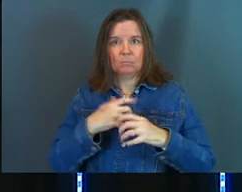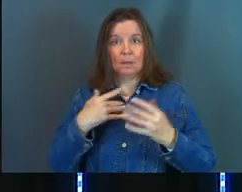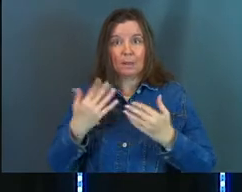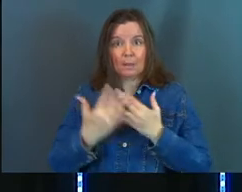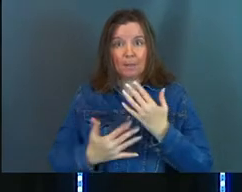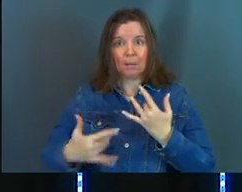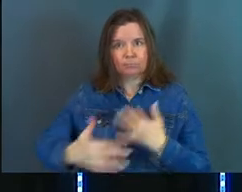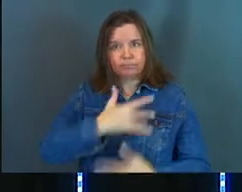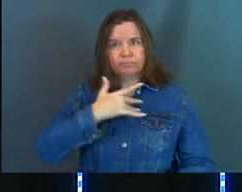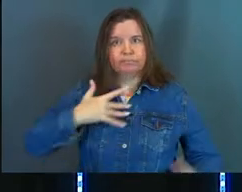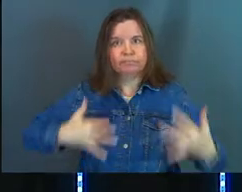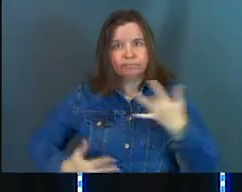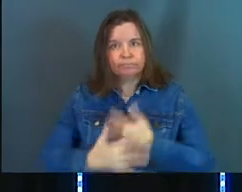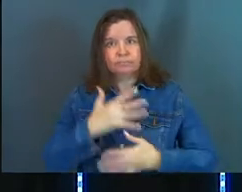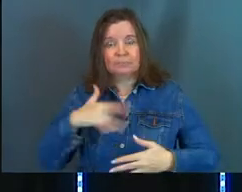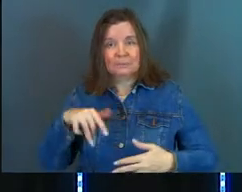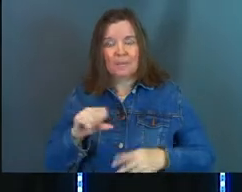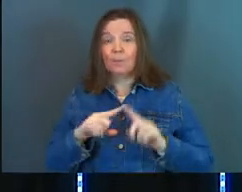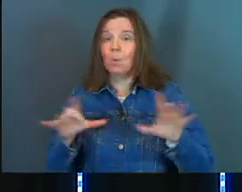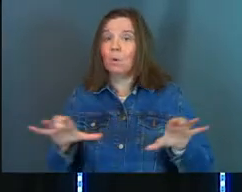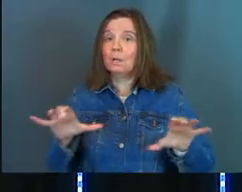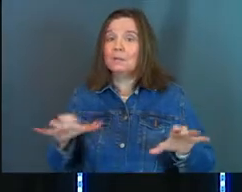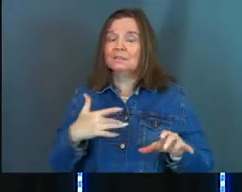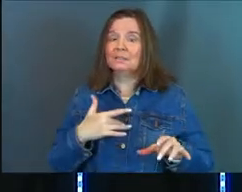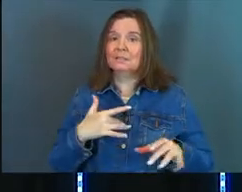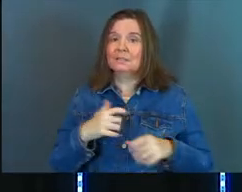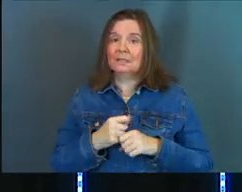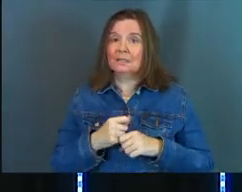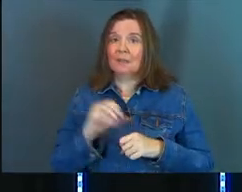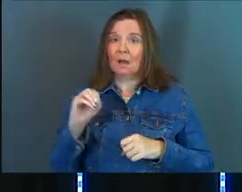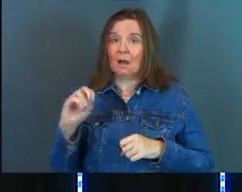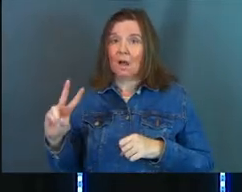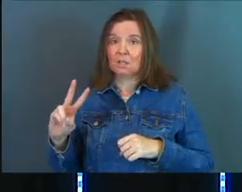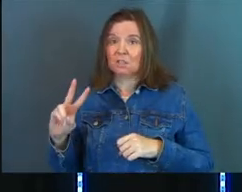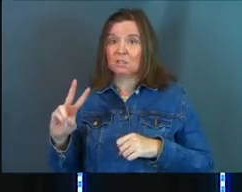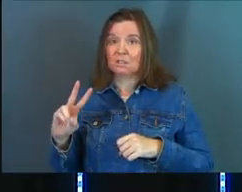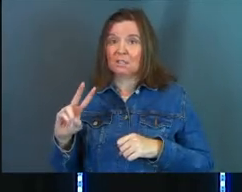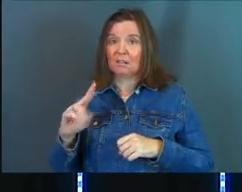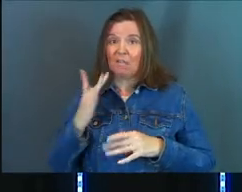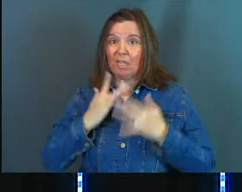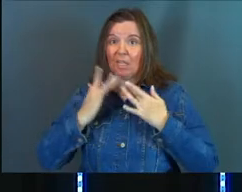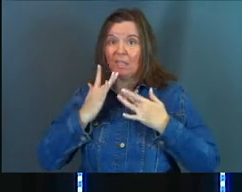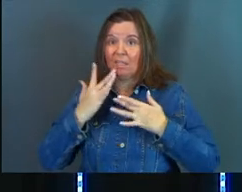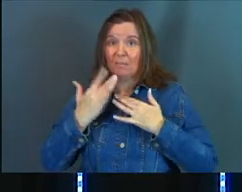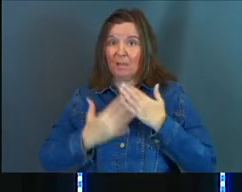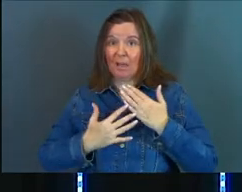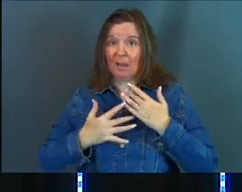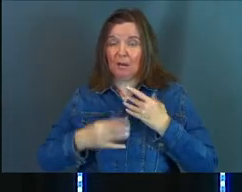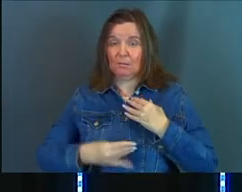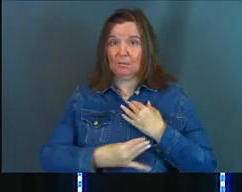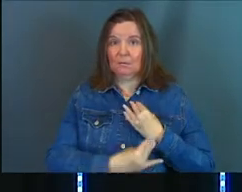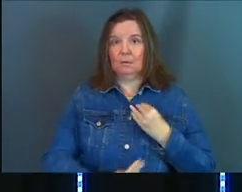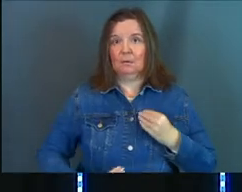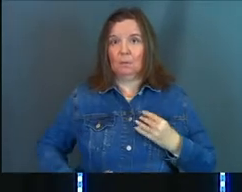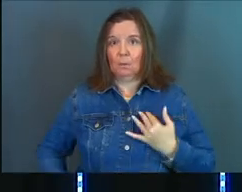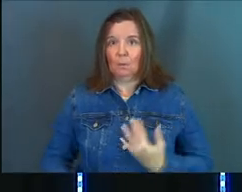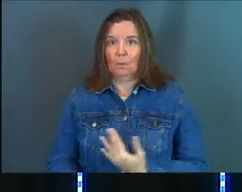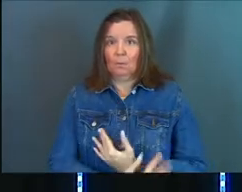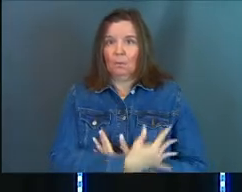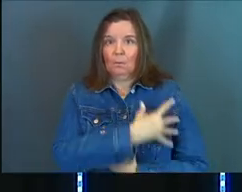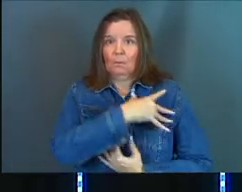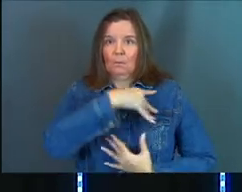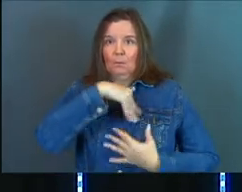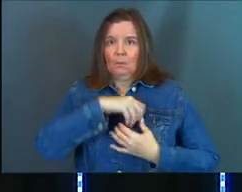It does pump blood around. But what it does is it takes oxygen-poor blood out of your body. And what it does